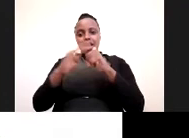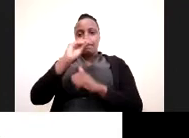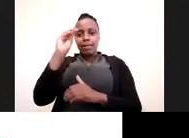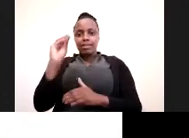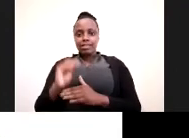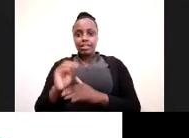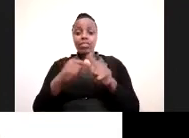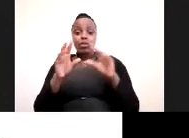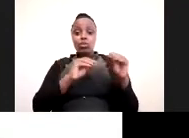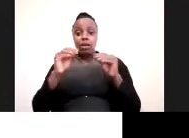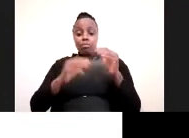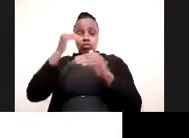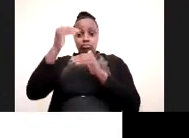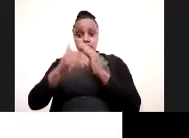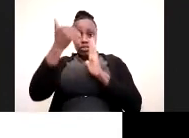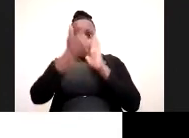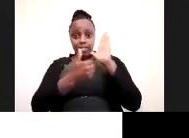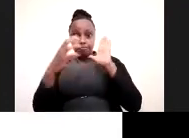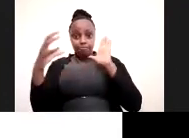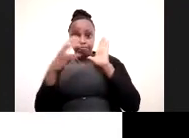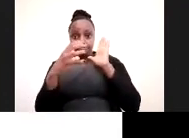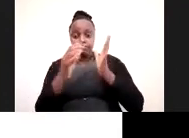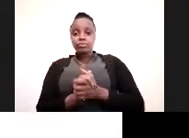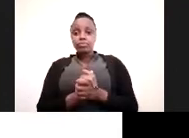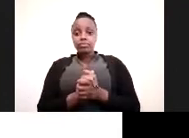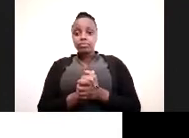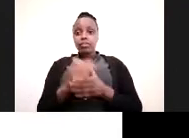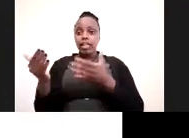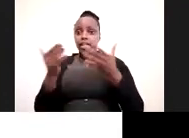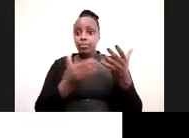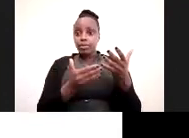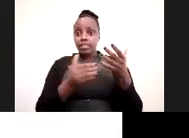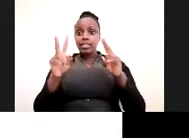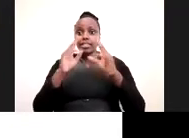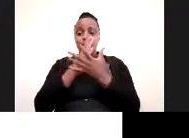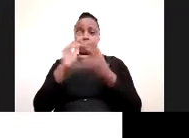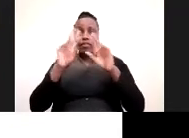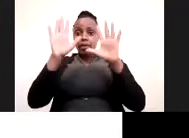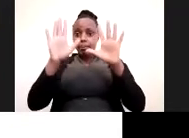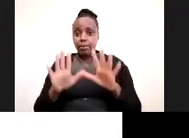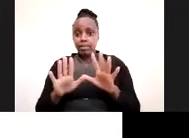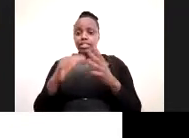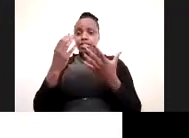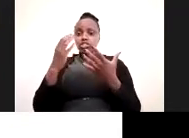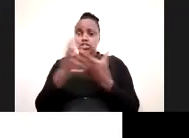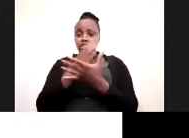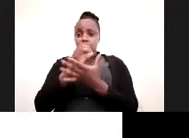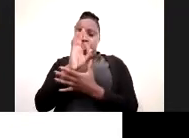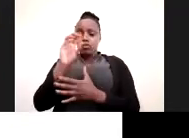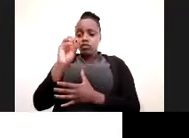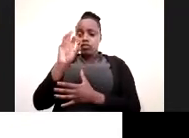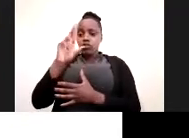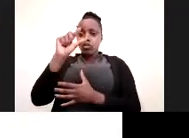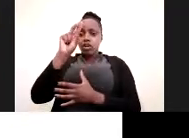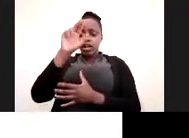move to the next slide. Imports is an important chapter of the organic